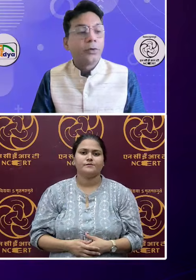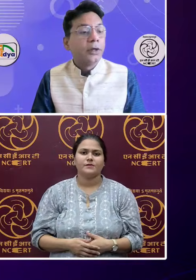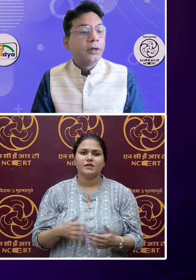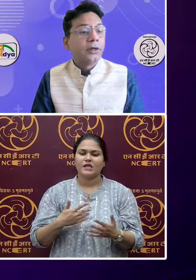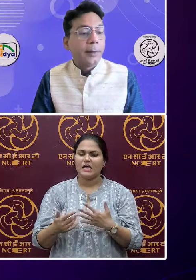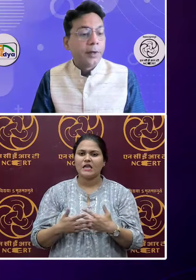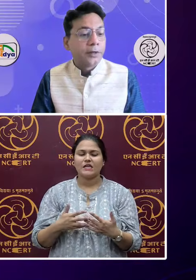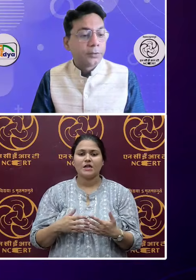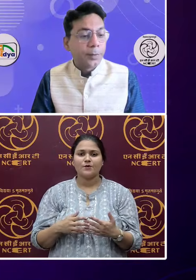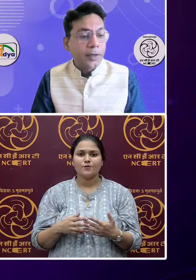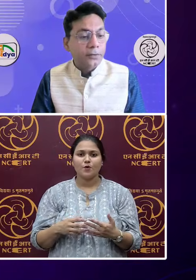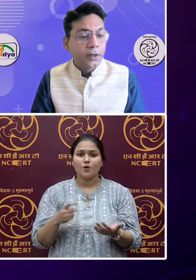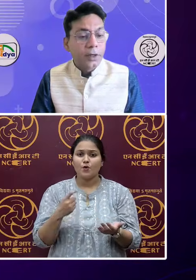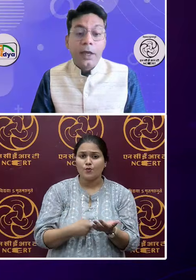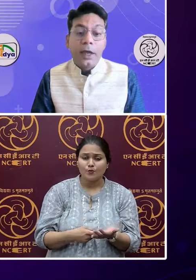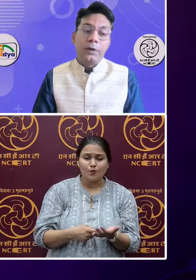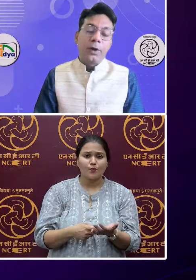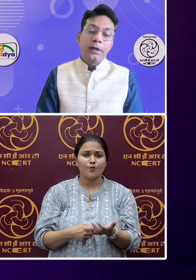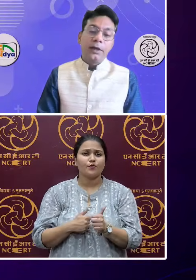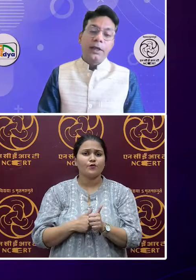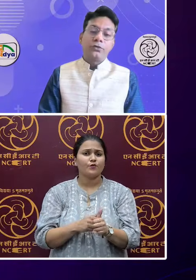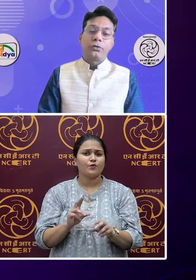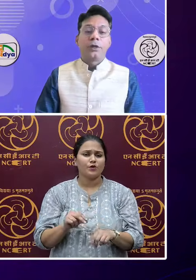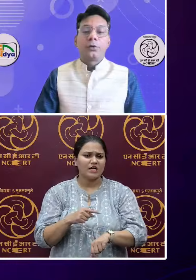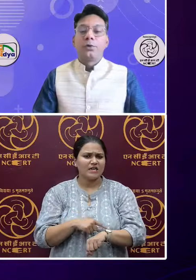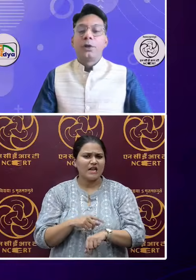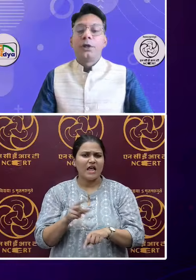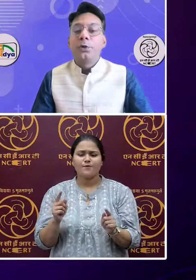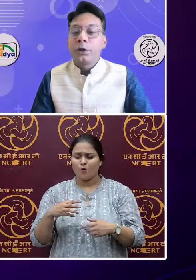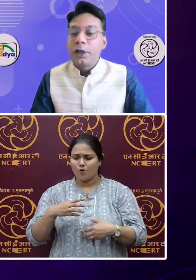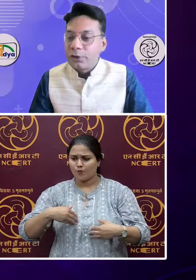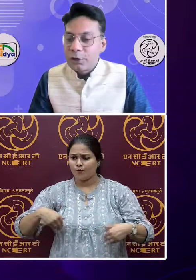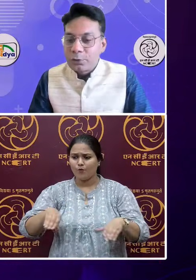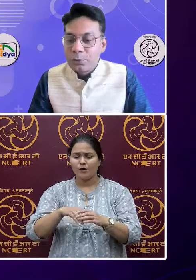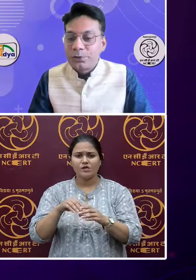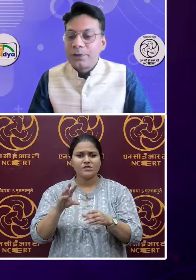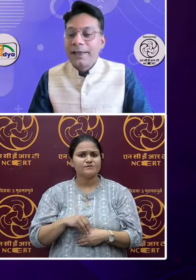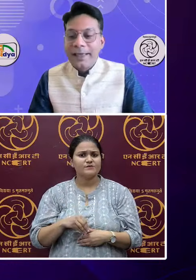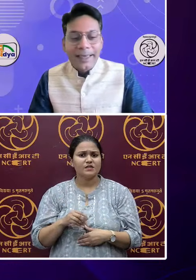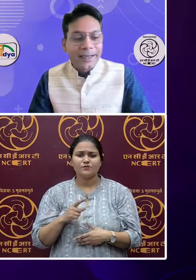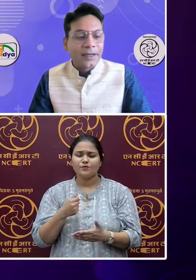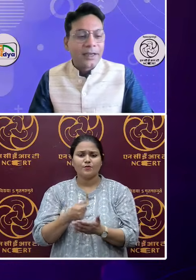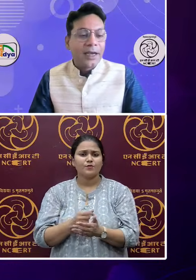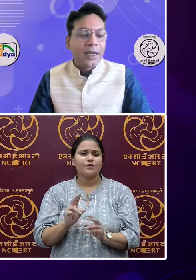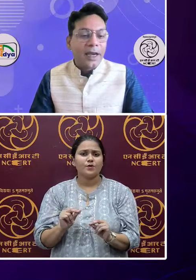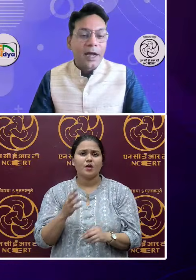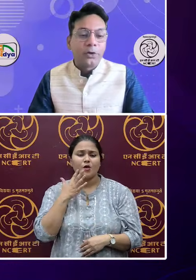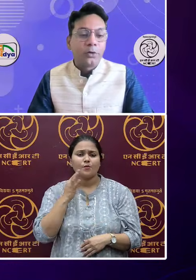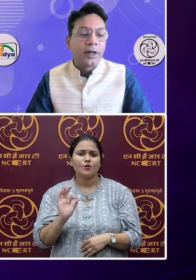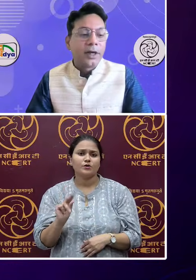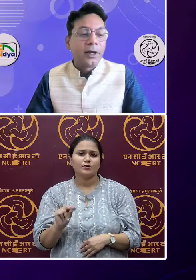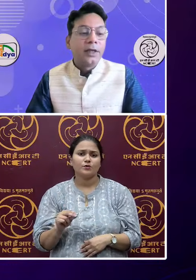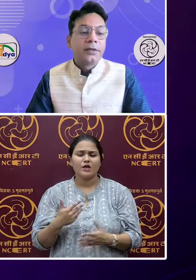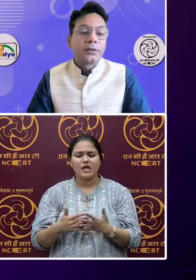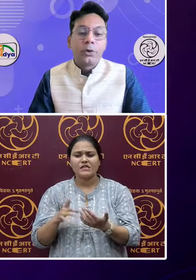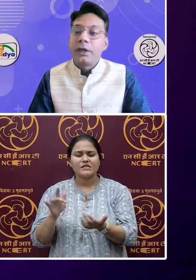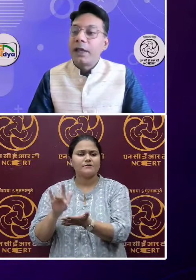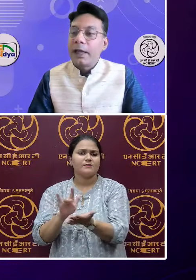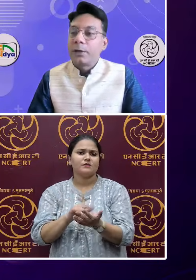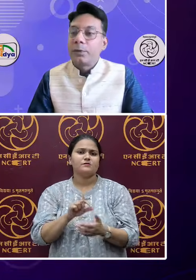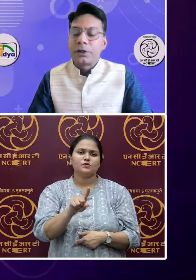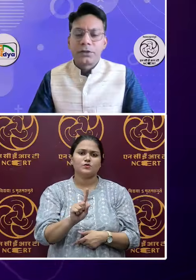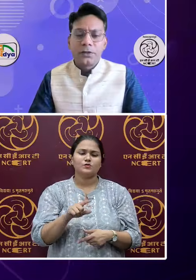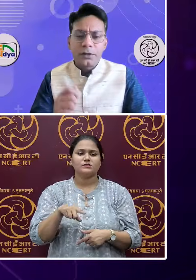limitations of time and space. Advantage to include new teaching tools, e-content, and automated